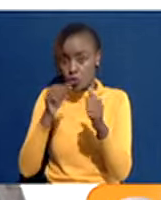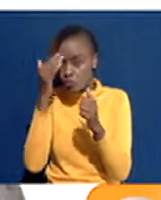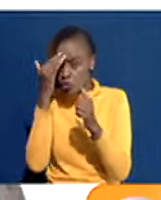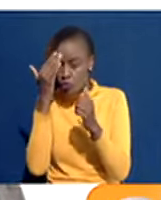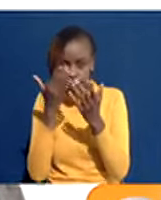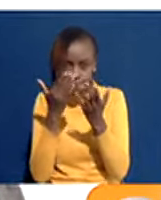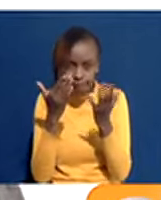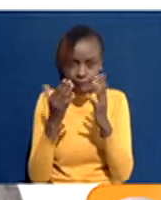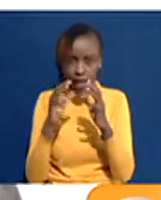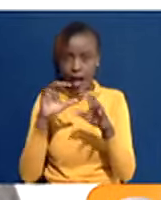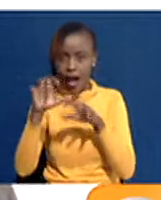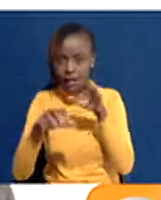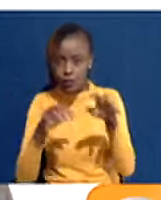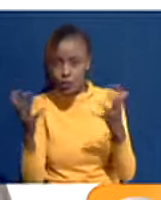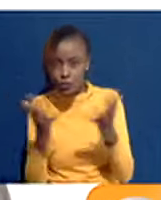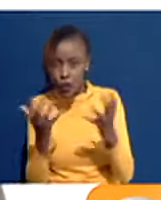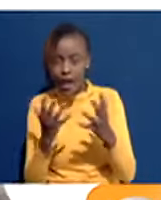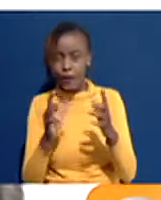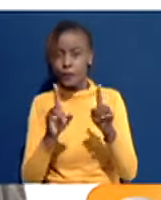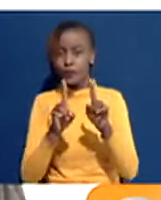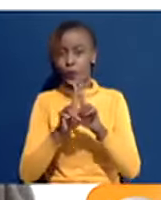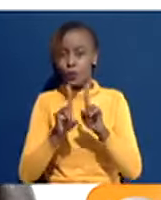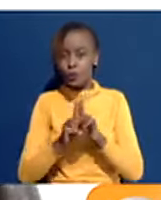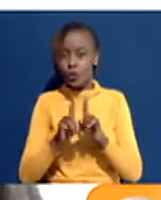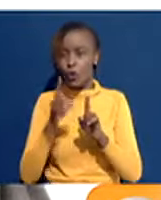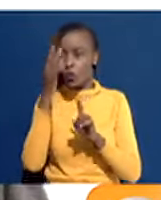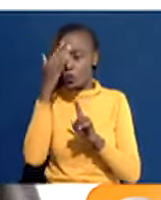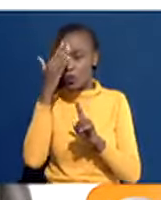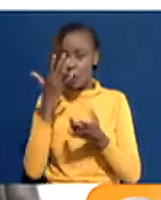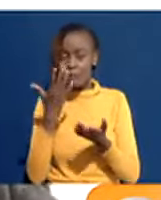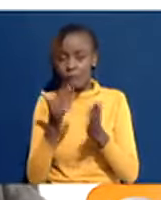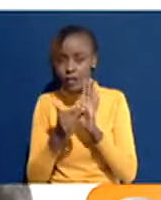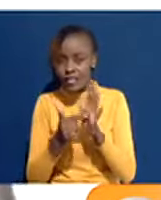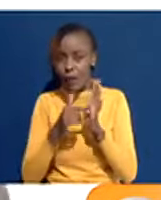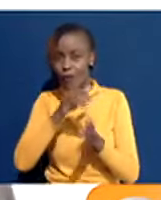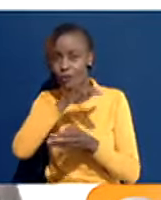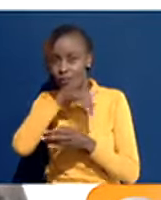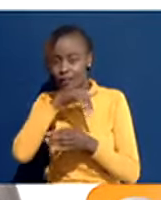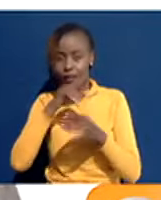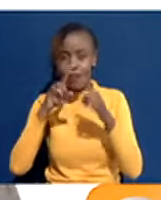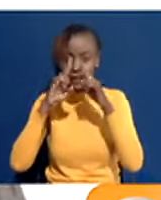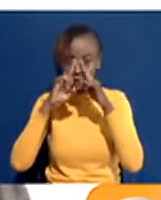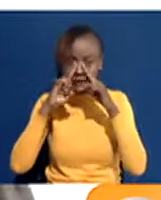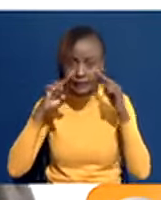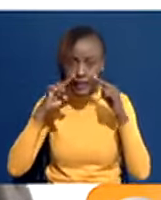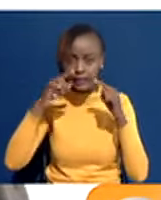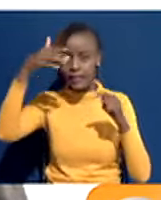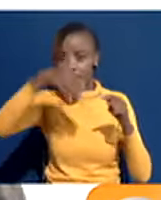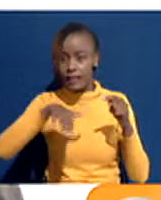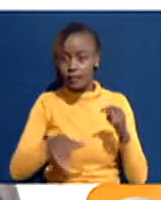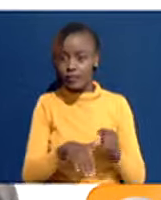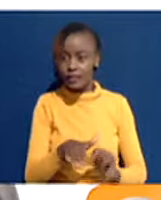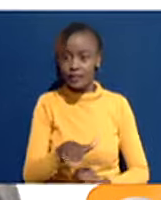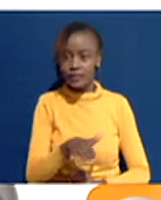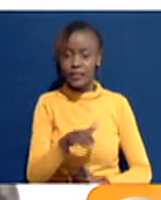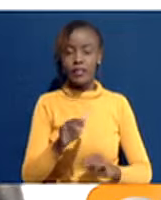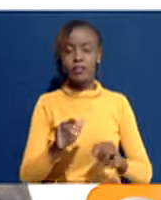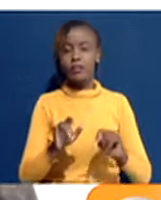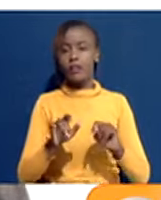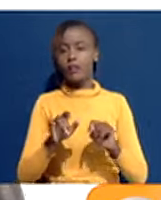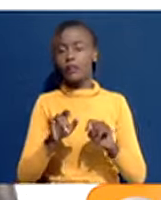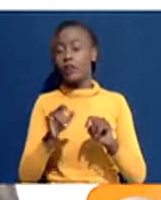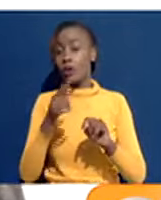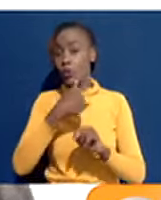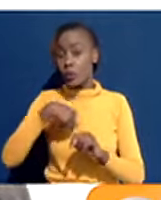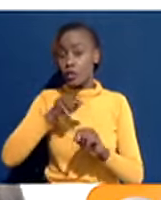monitor long ranging species, wild dogs, cheetahs, elephants, and we'll